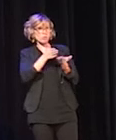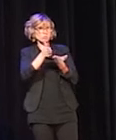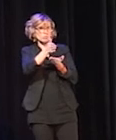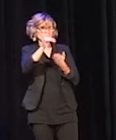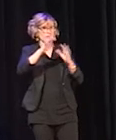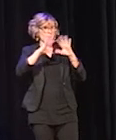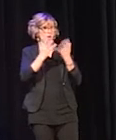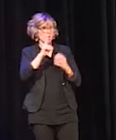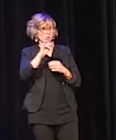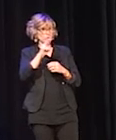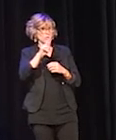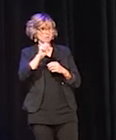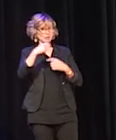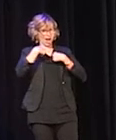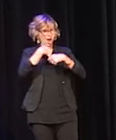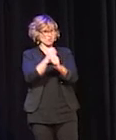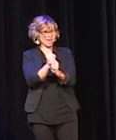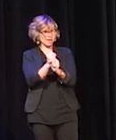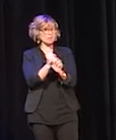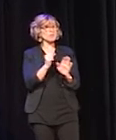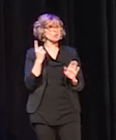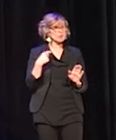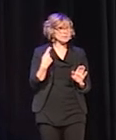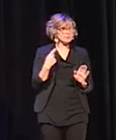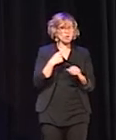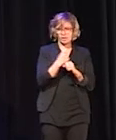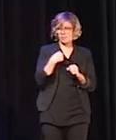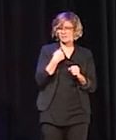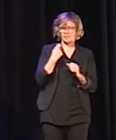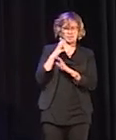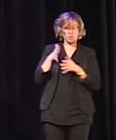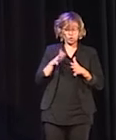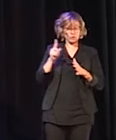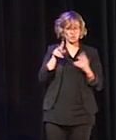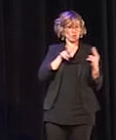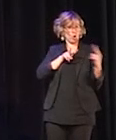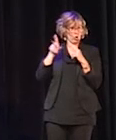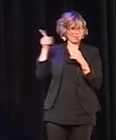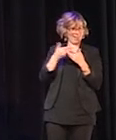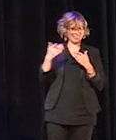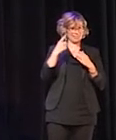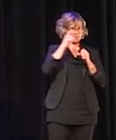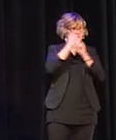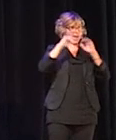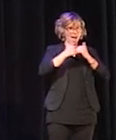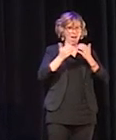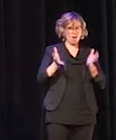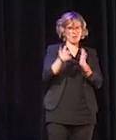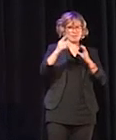which is crazy. And it's like gives me anxiety just looking at that. So I've got a theory,